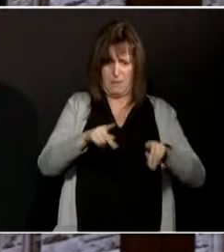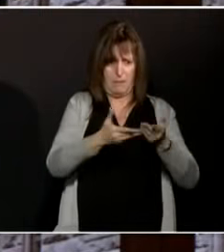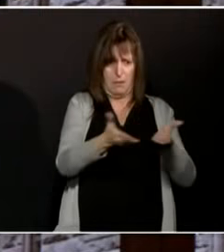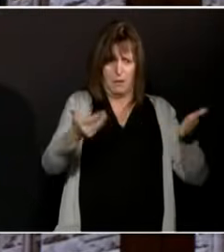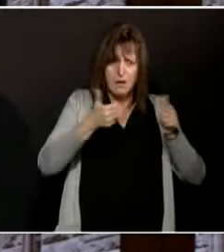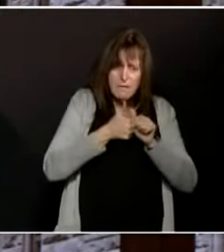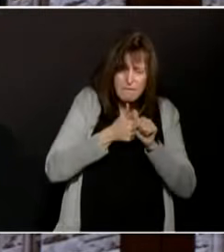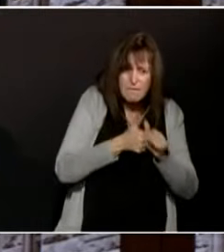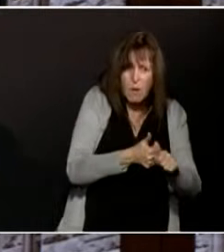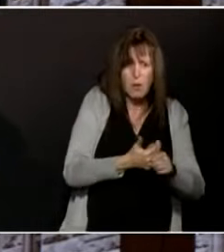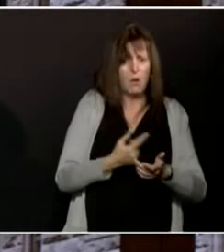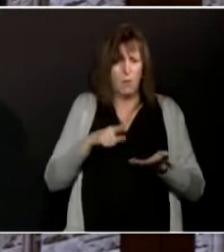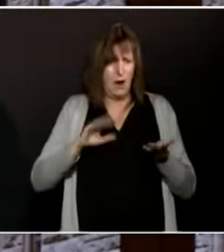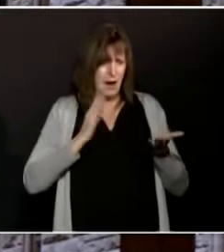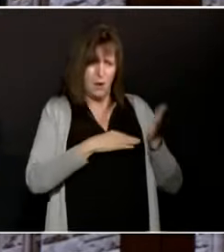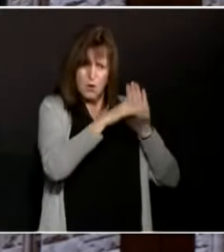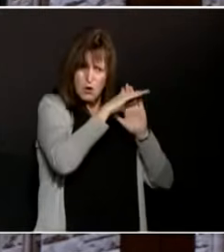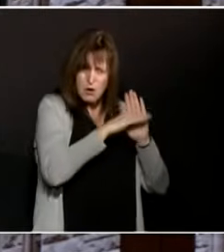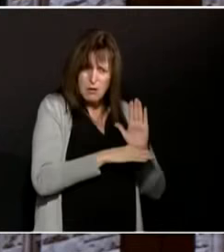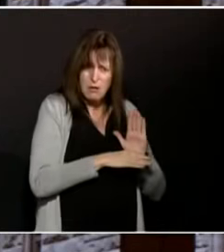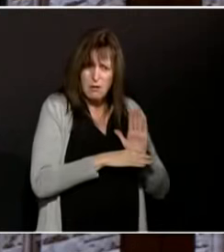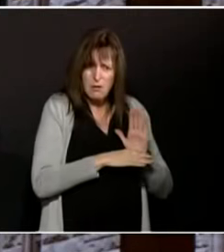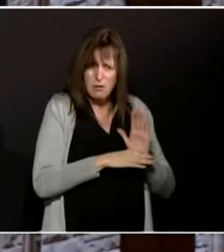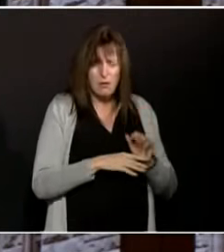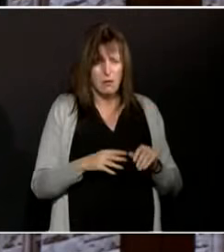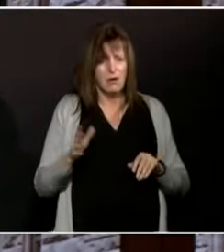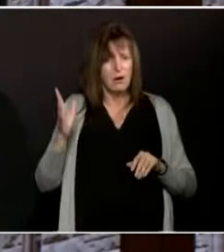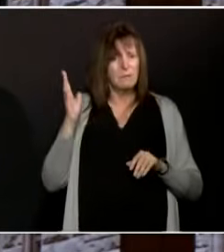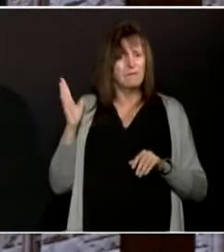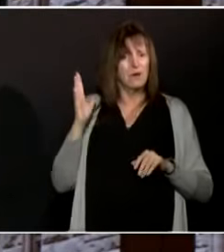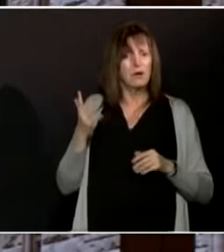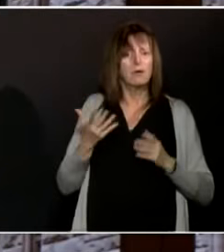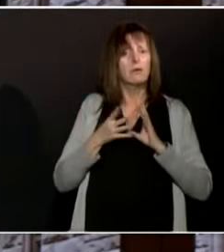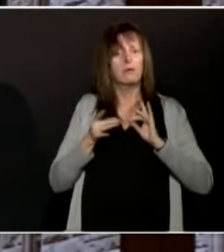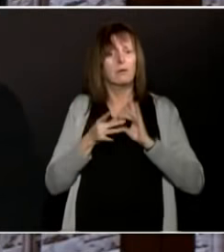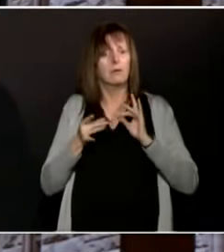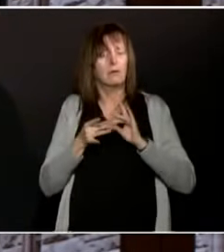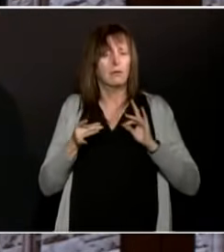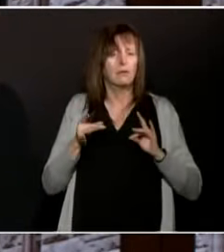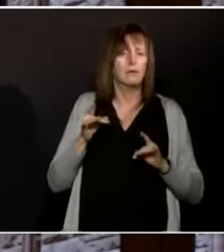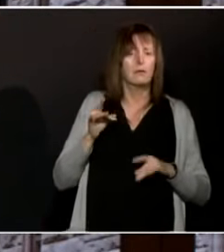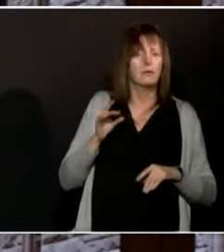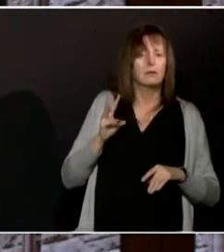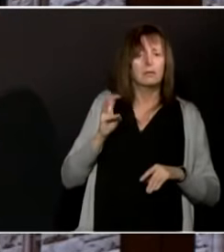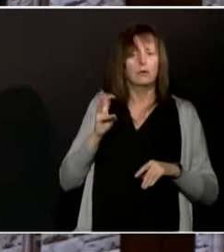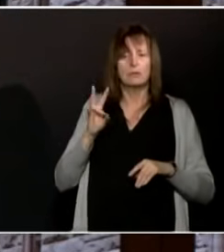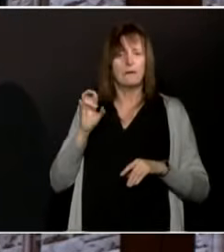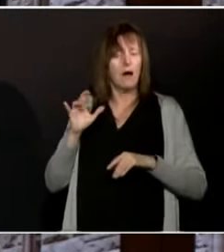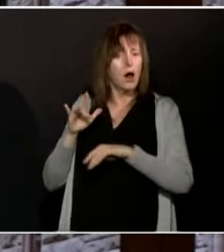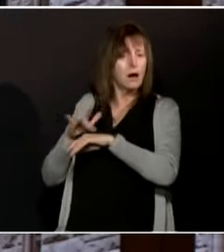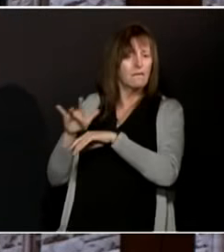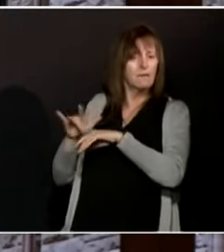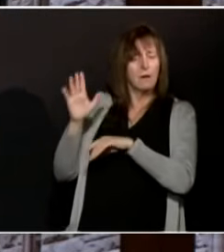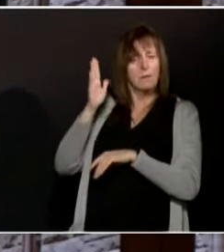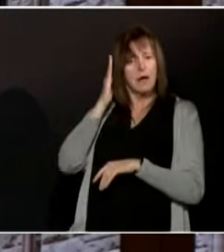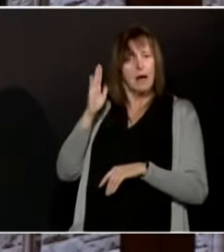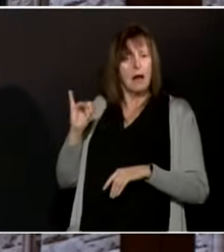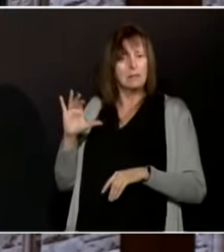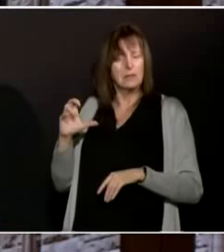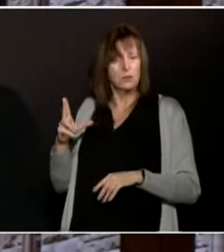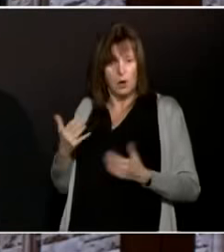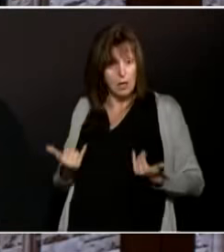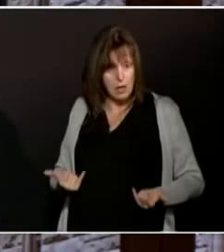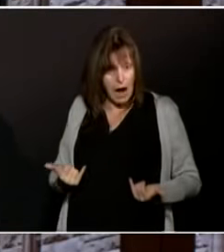now we'd have 600 to 700 ICU beds. But the cases were different. 2 weeks ago, they said 600 to 700